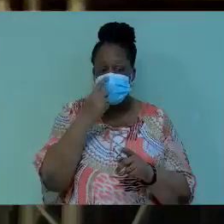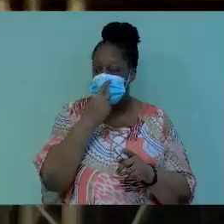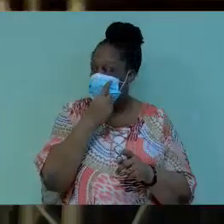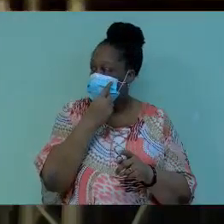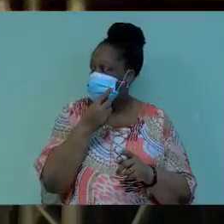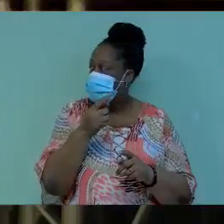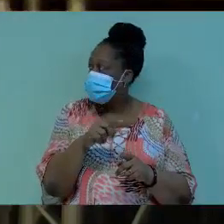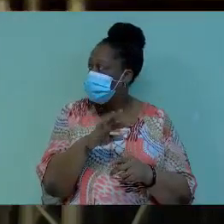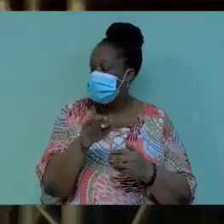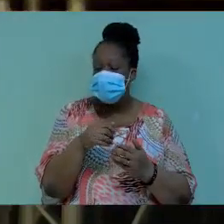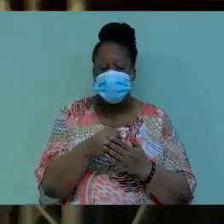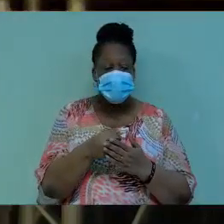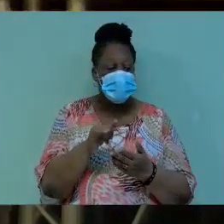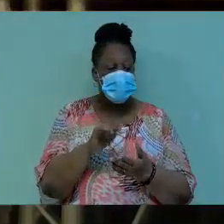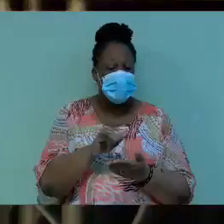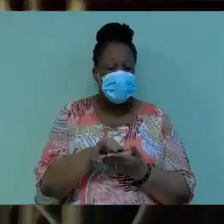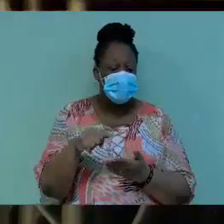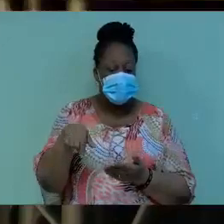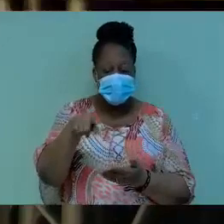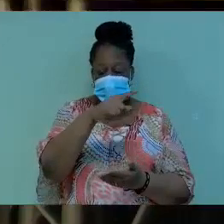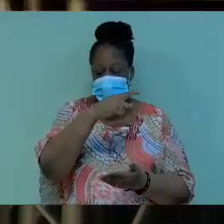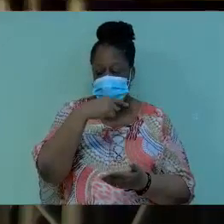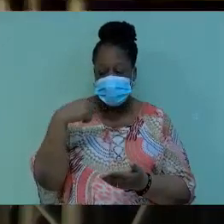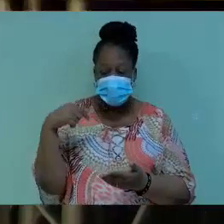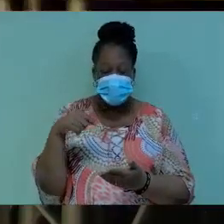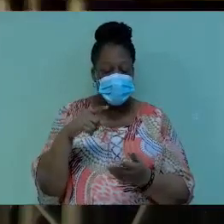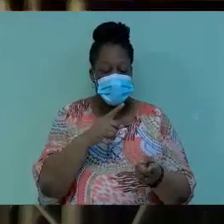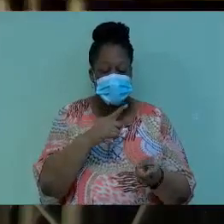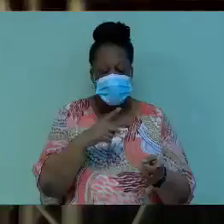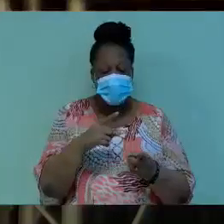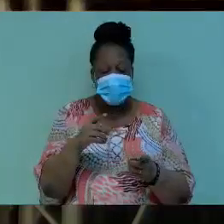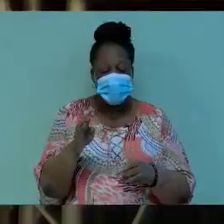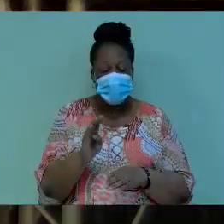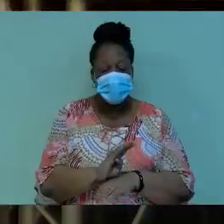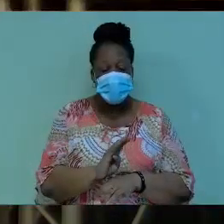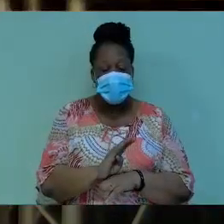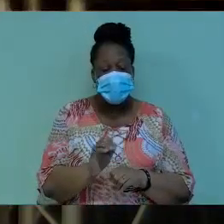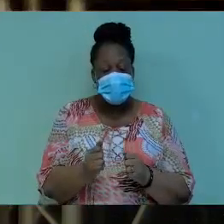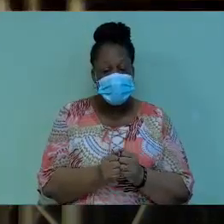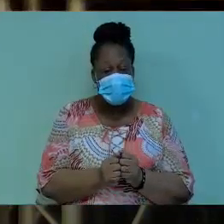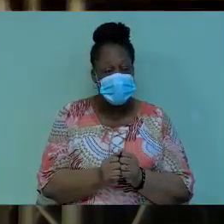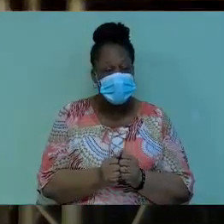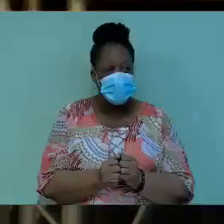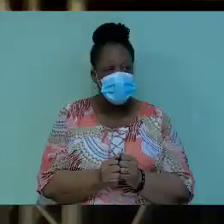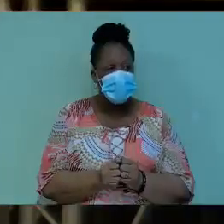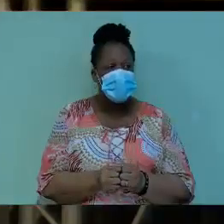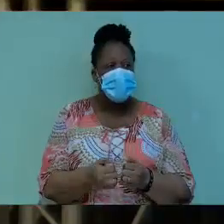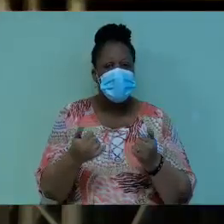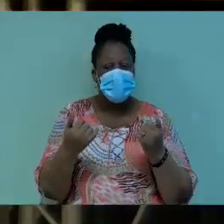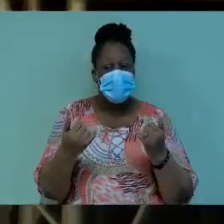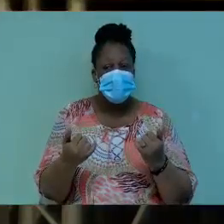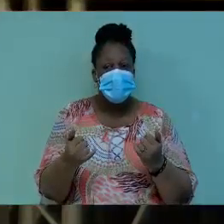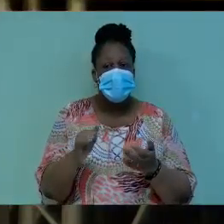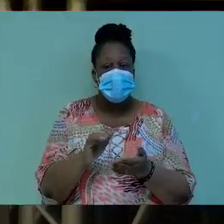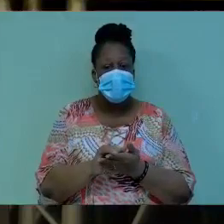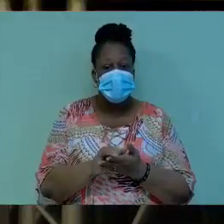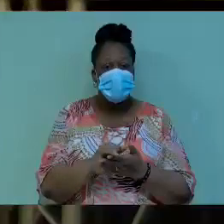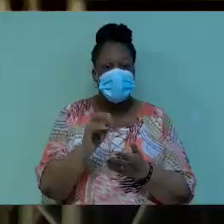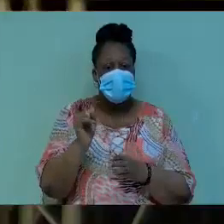you or who you are doing business with, especially now that persons are required to wear